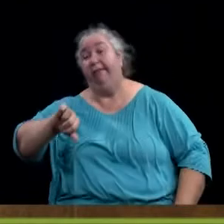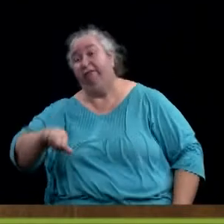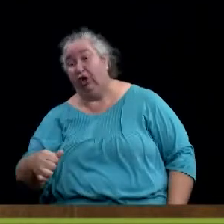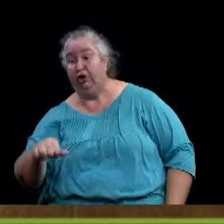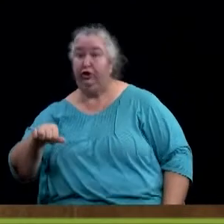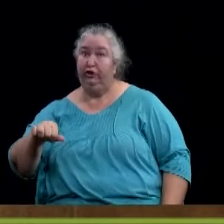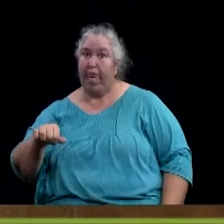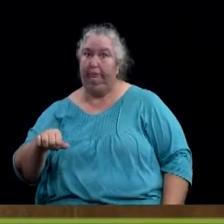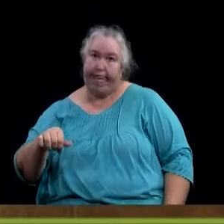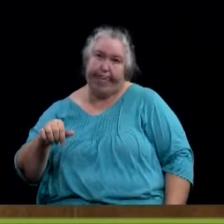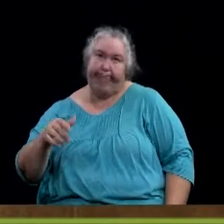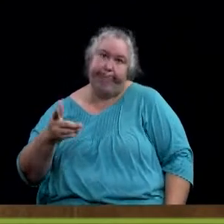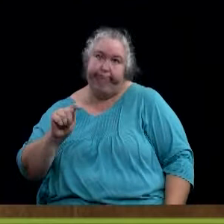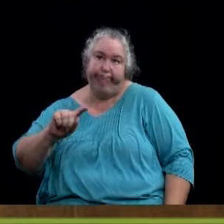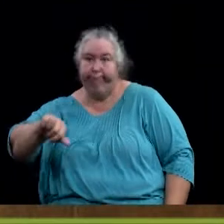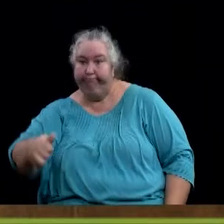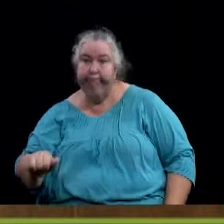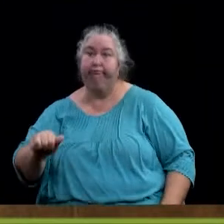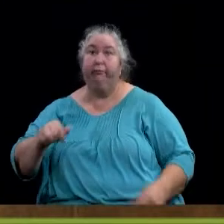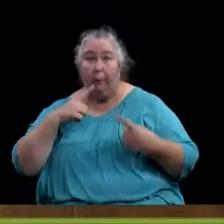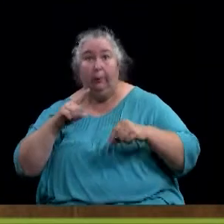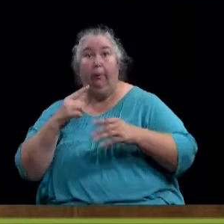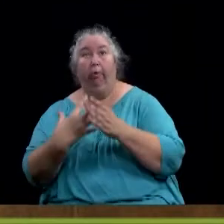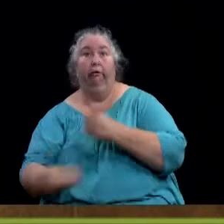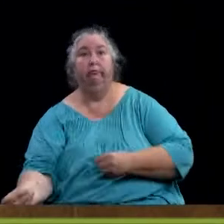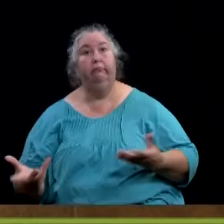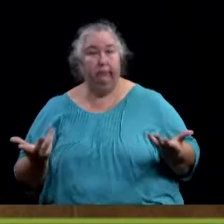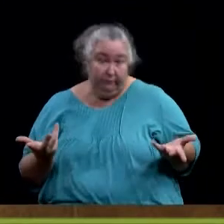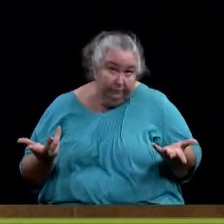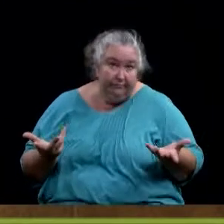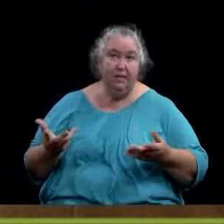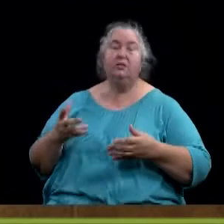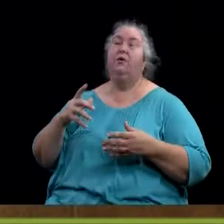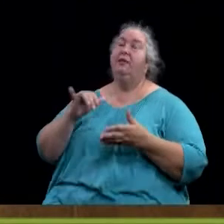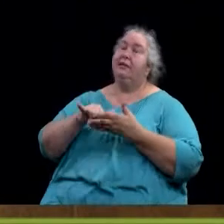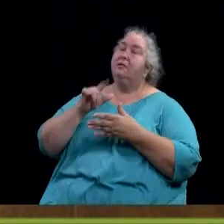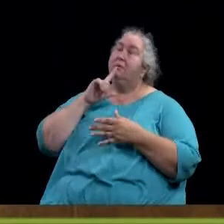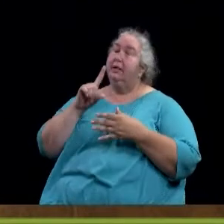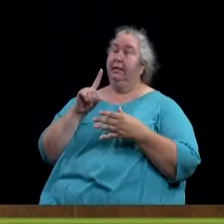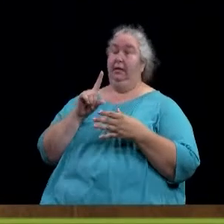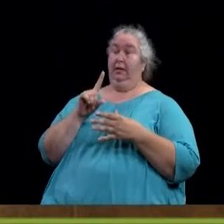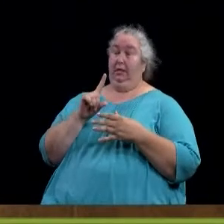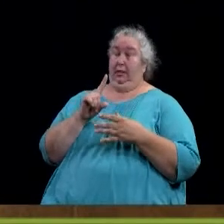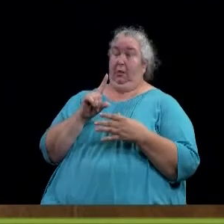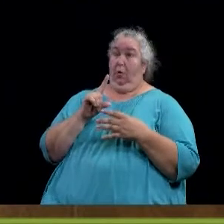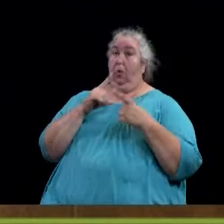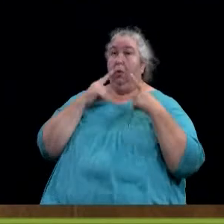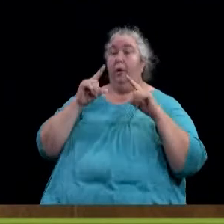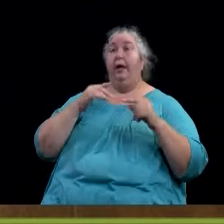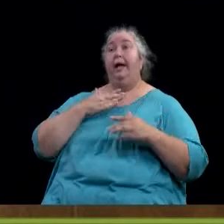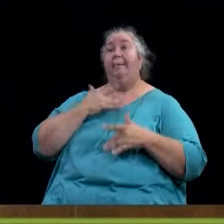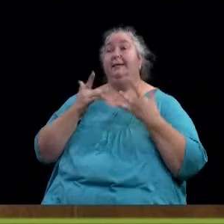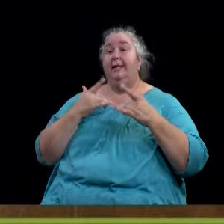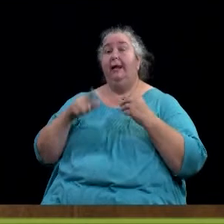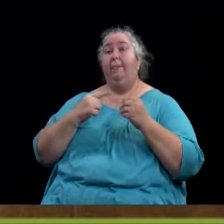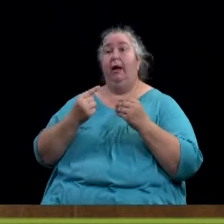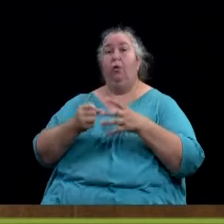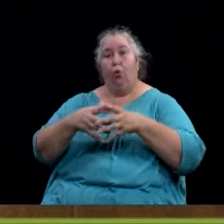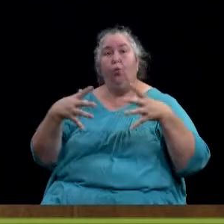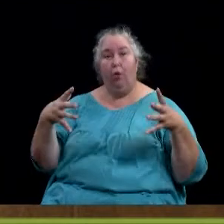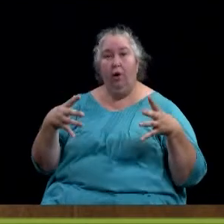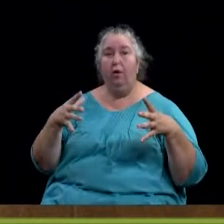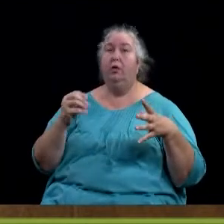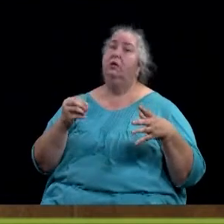stations and fix those force mains. So I'm excited about the growth. The neighborhoods out there, great folks, and these are worthwhile projects.